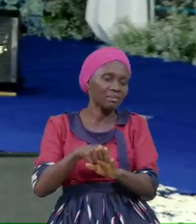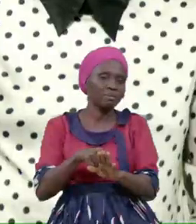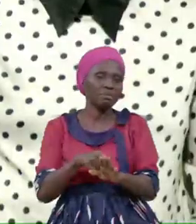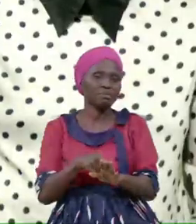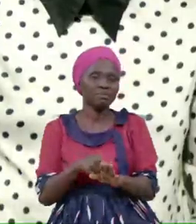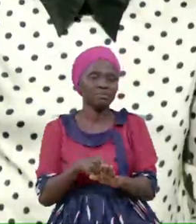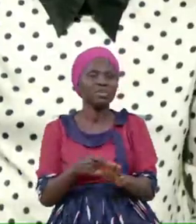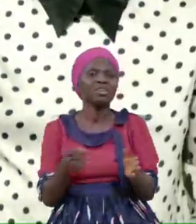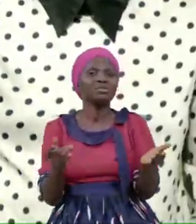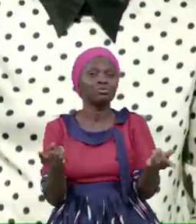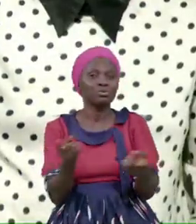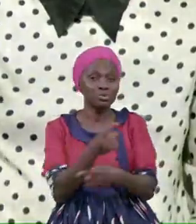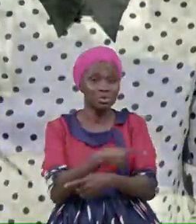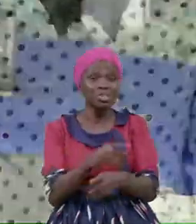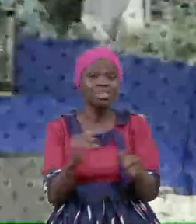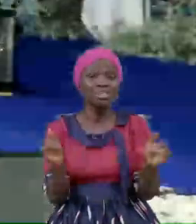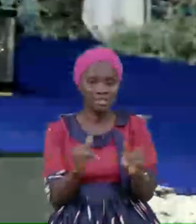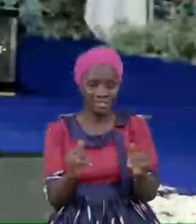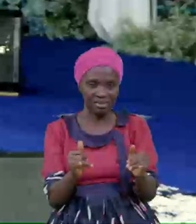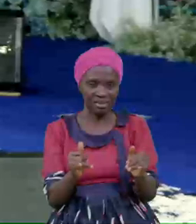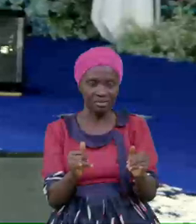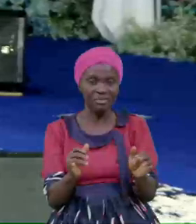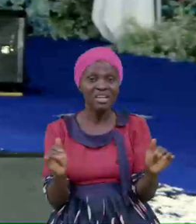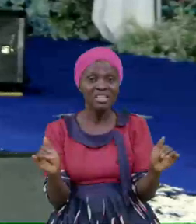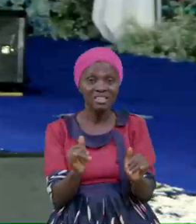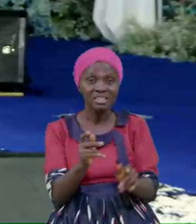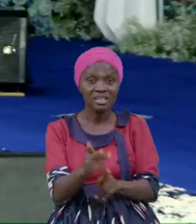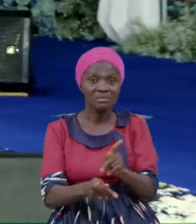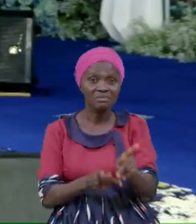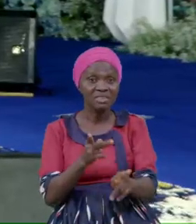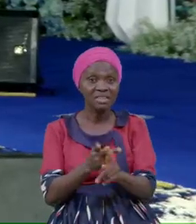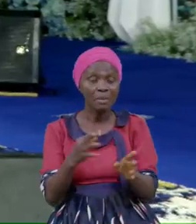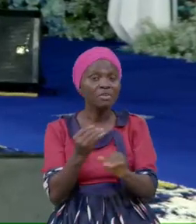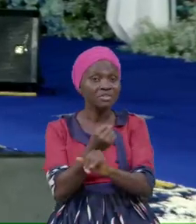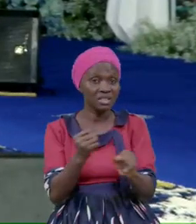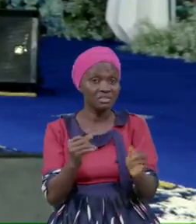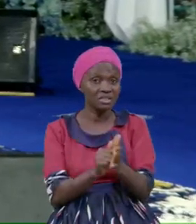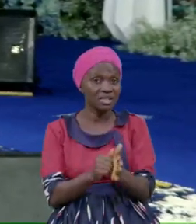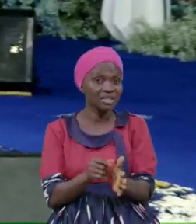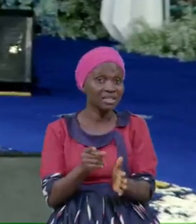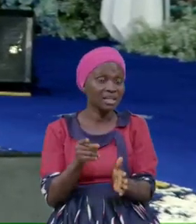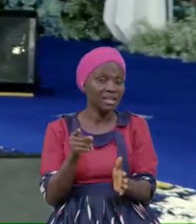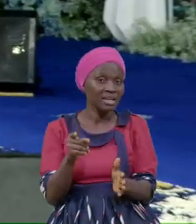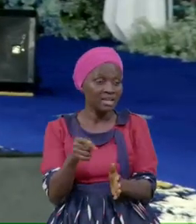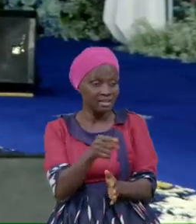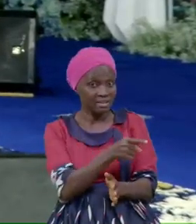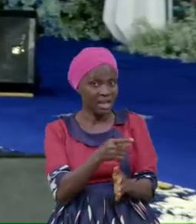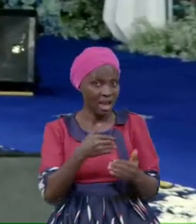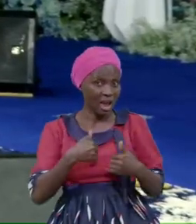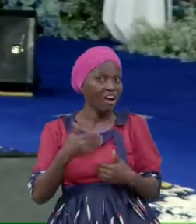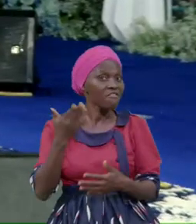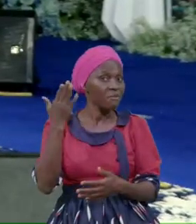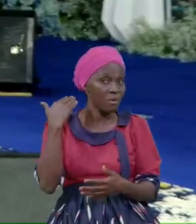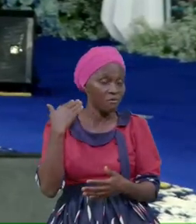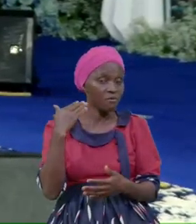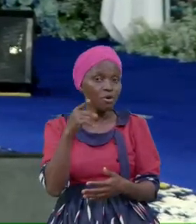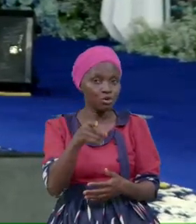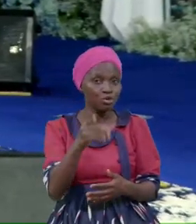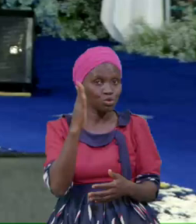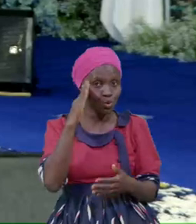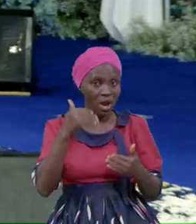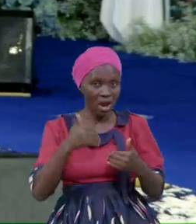The same kind of salvation that they had, you are going to have. And he says, this